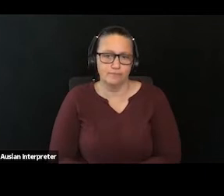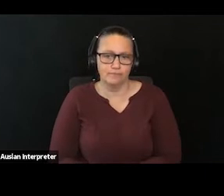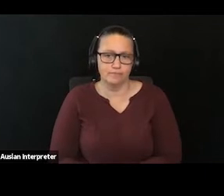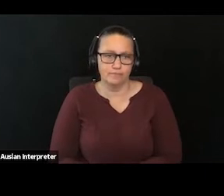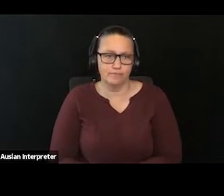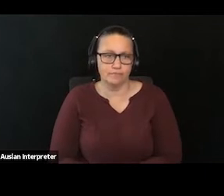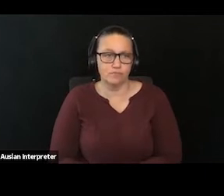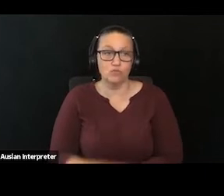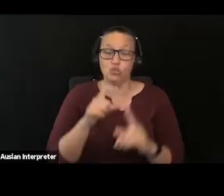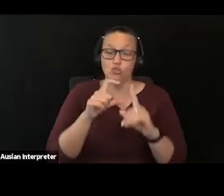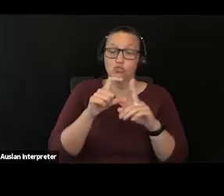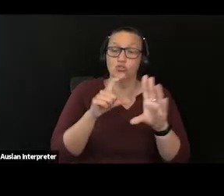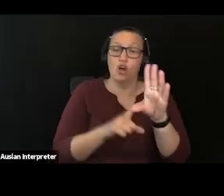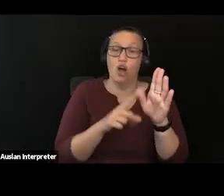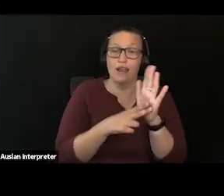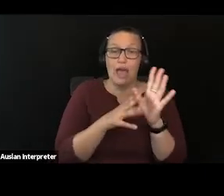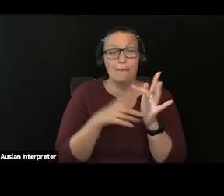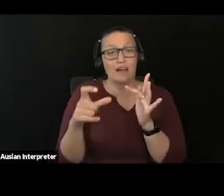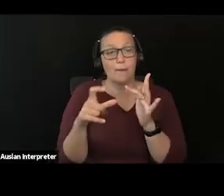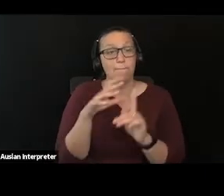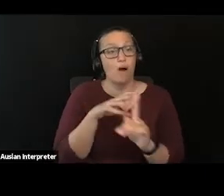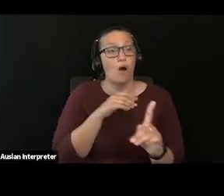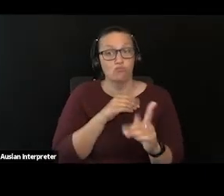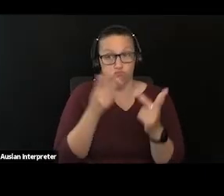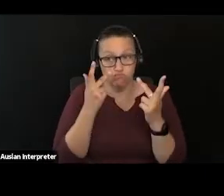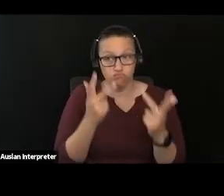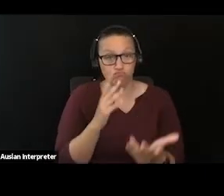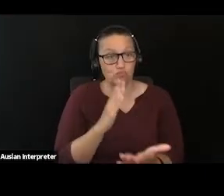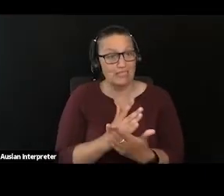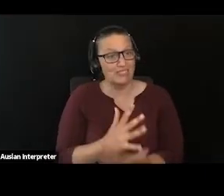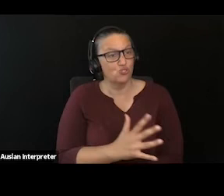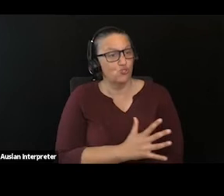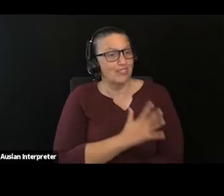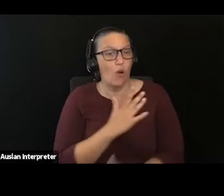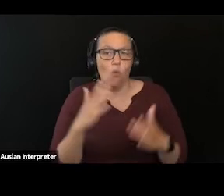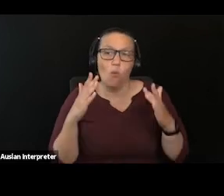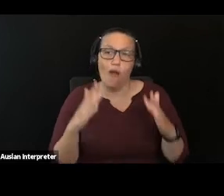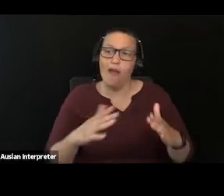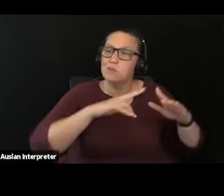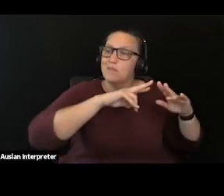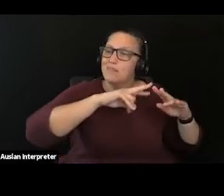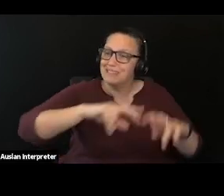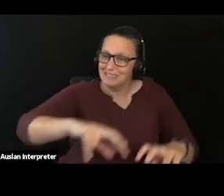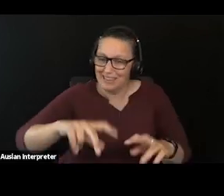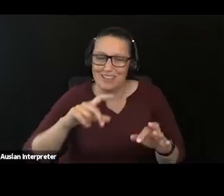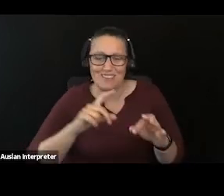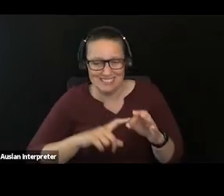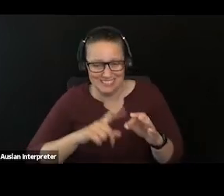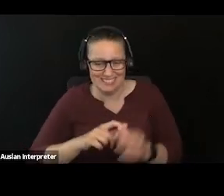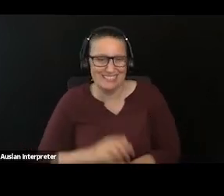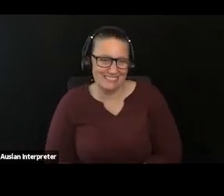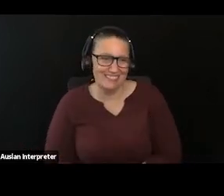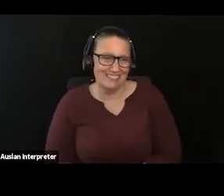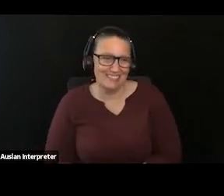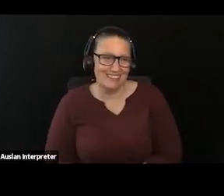And dynamic model represents a very useful tool to actually investigate this question, as unlike statistical models that simply look at